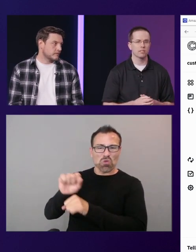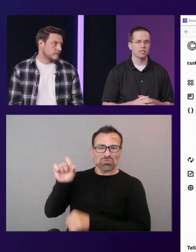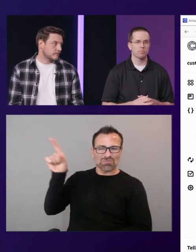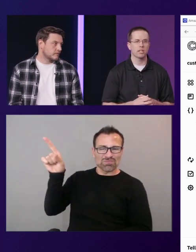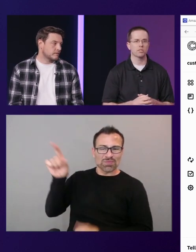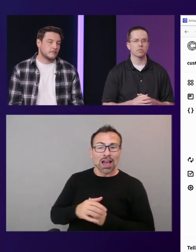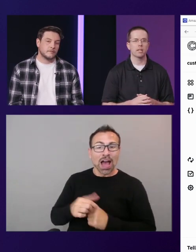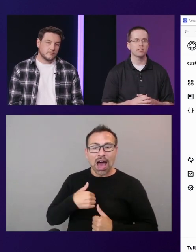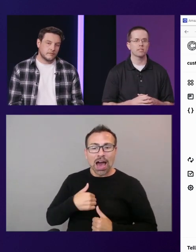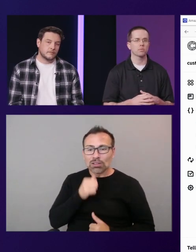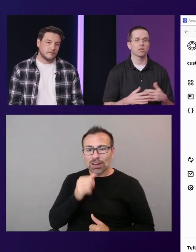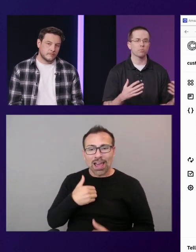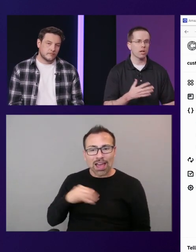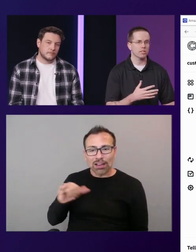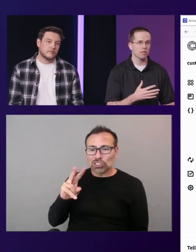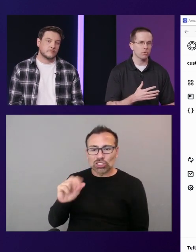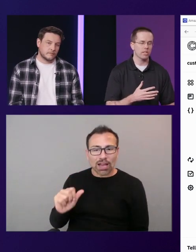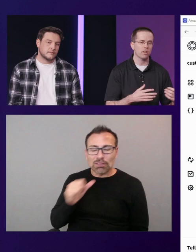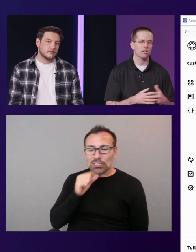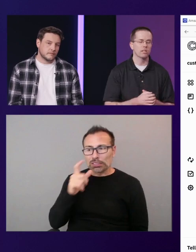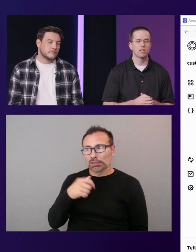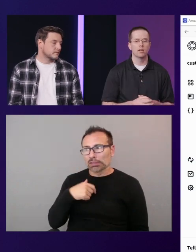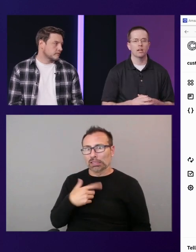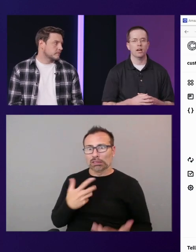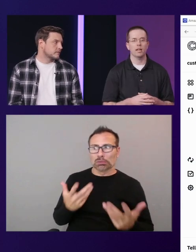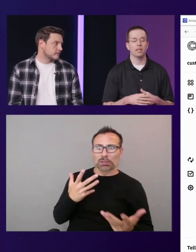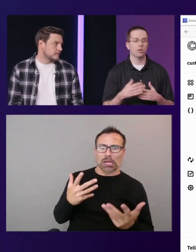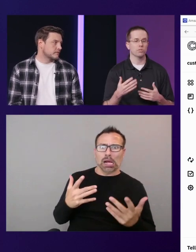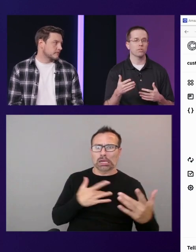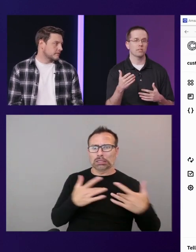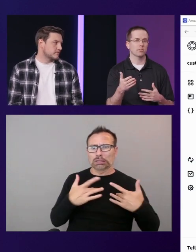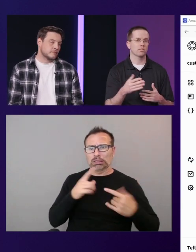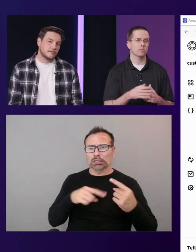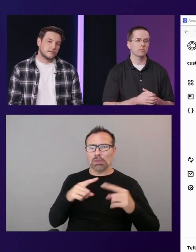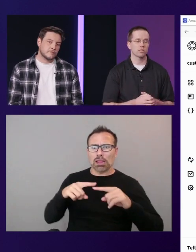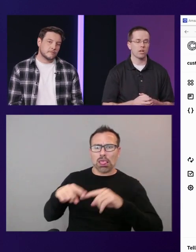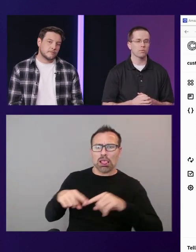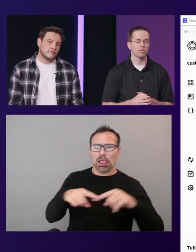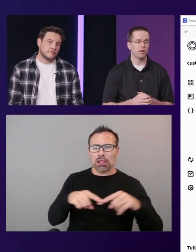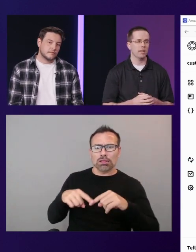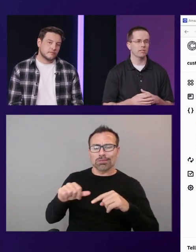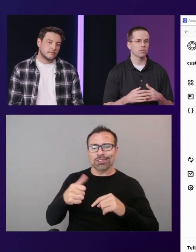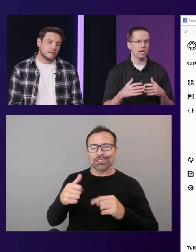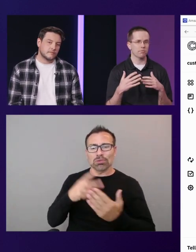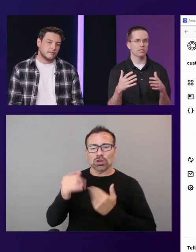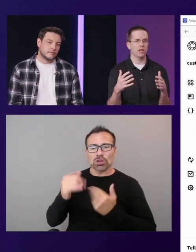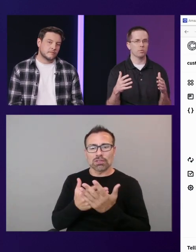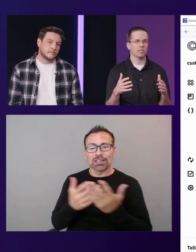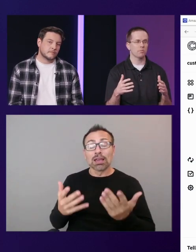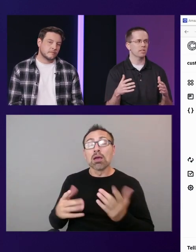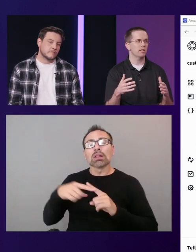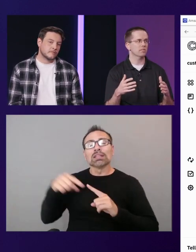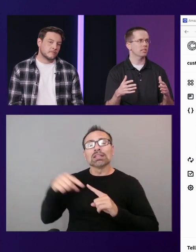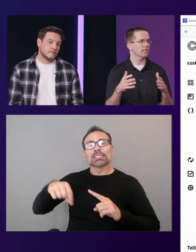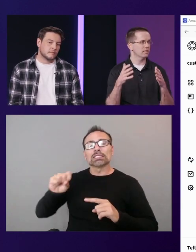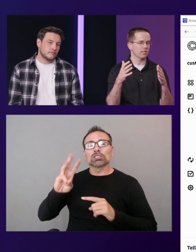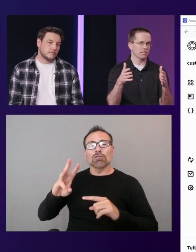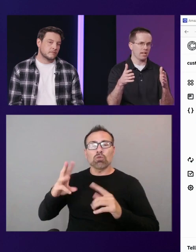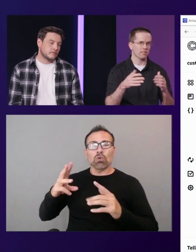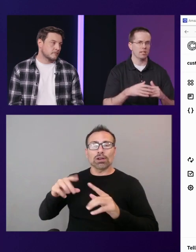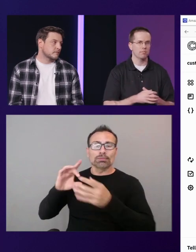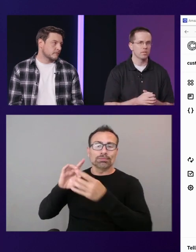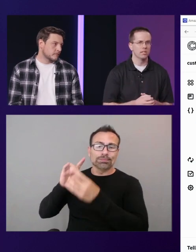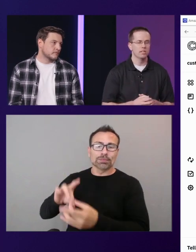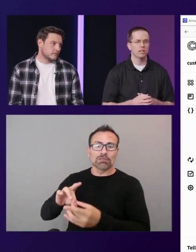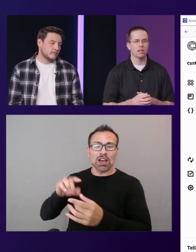deconflicting potential dependencies with other projects I'm working on. And also, these are software defined. And so every developer that comes in here is going to get this